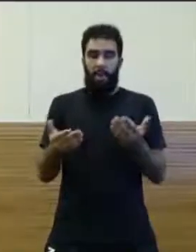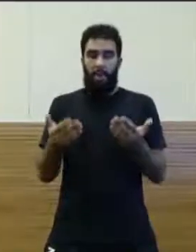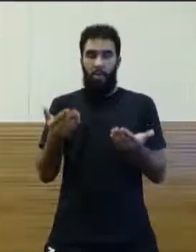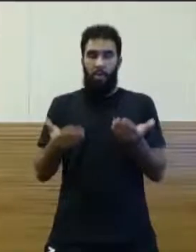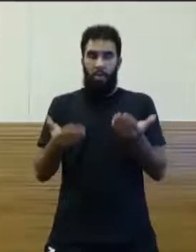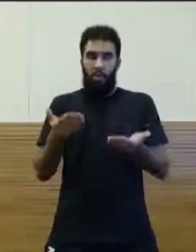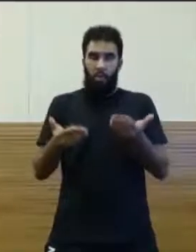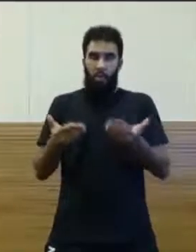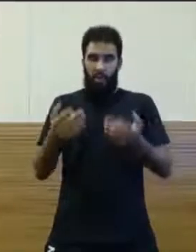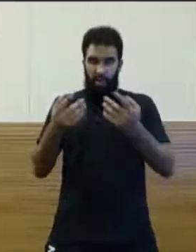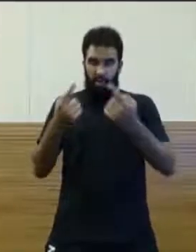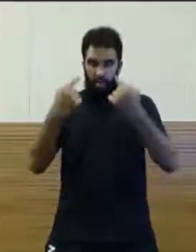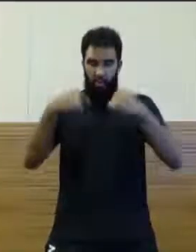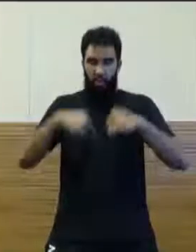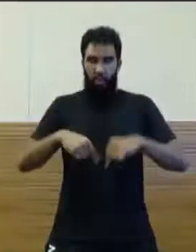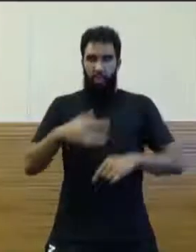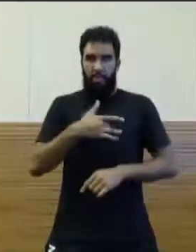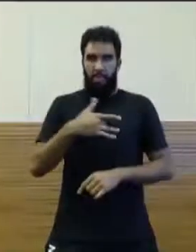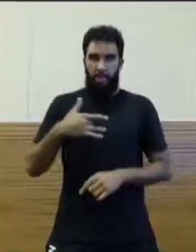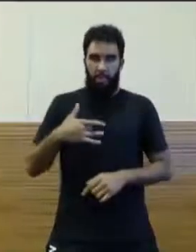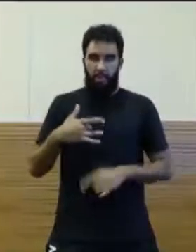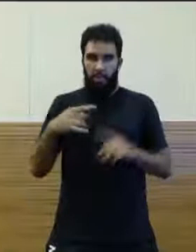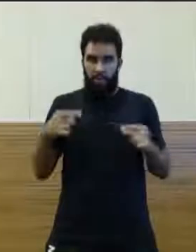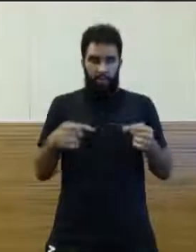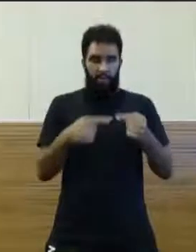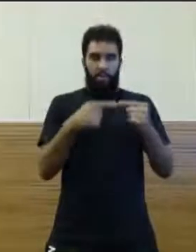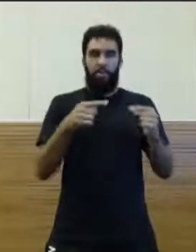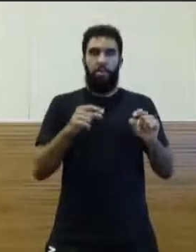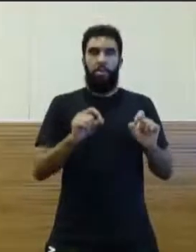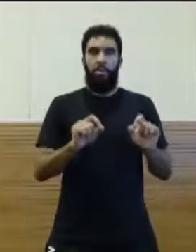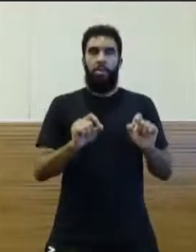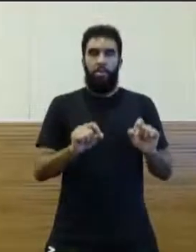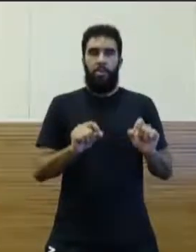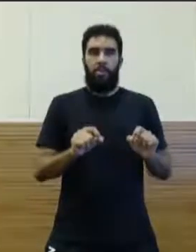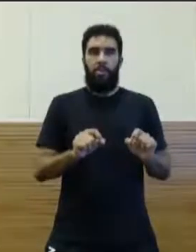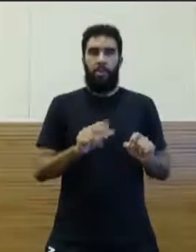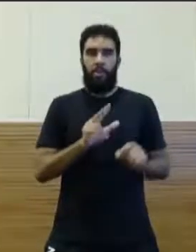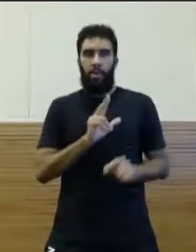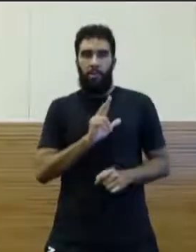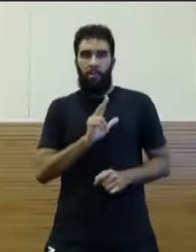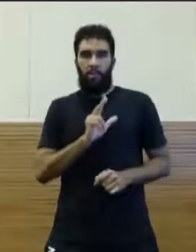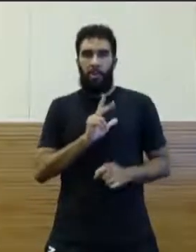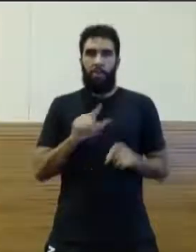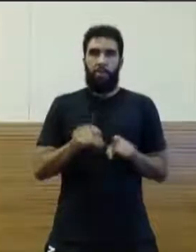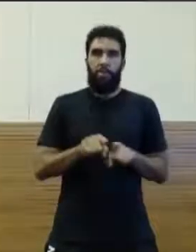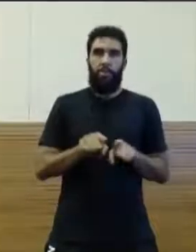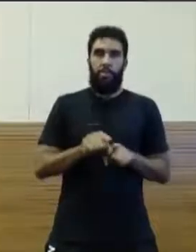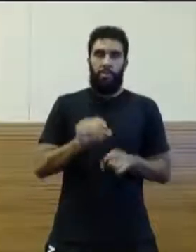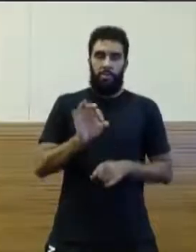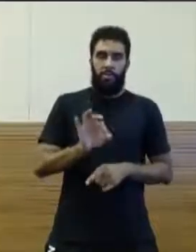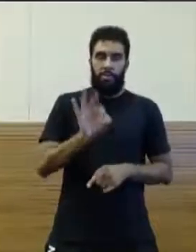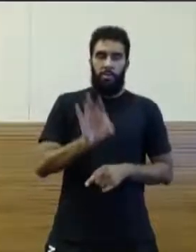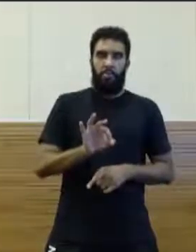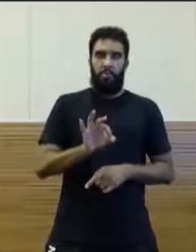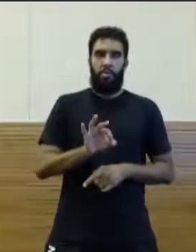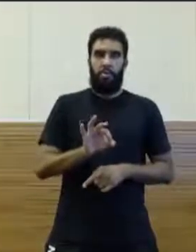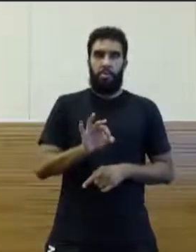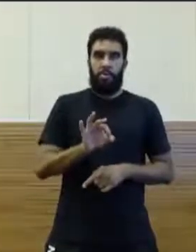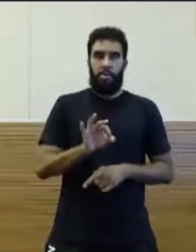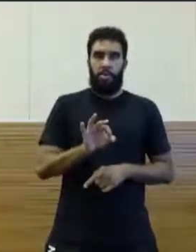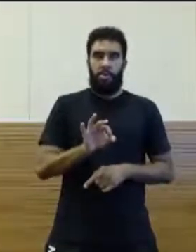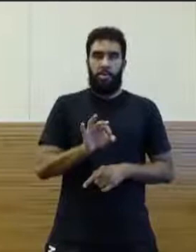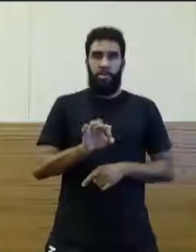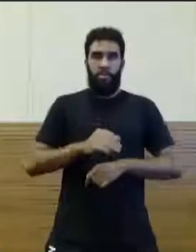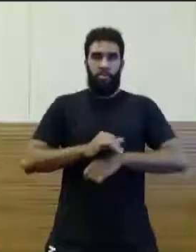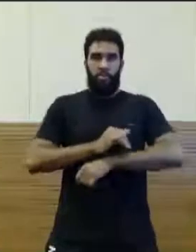keep a hacen healthy parte de la weight, to particularidad avoid packaged del products, incremento tan importante del exceso de peso, and this reducir important el